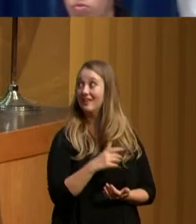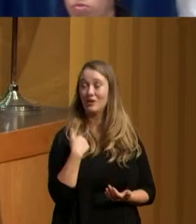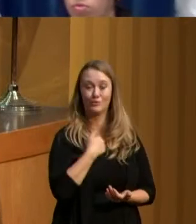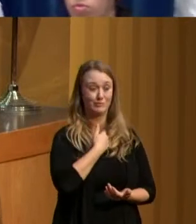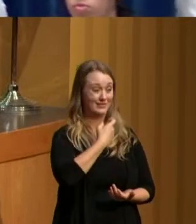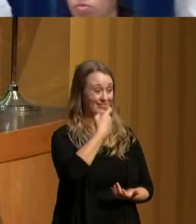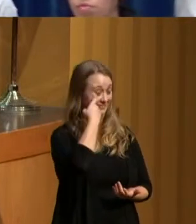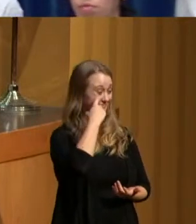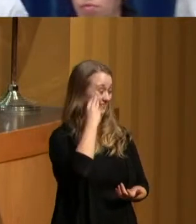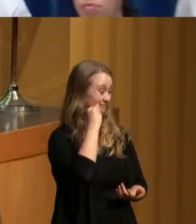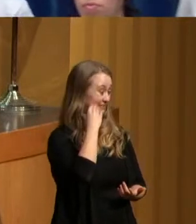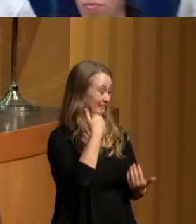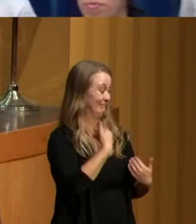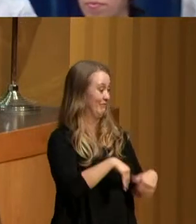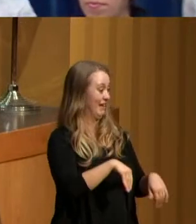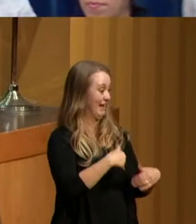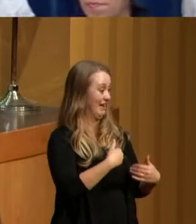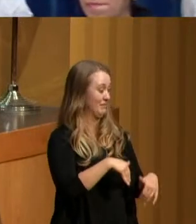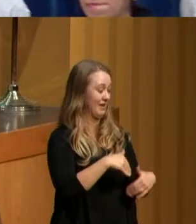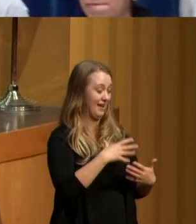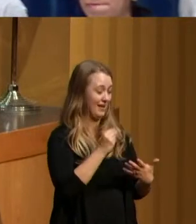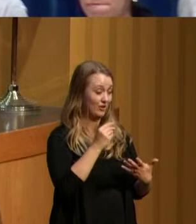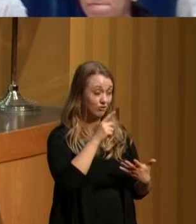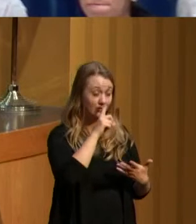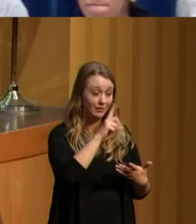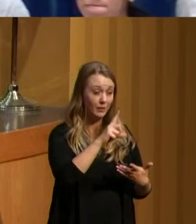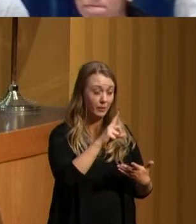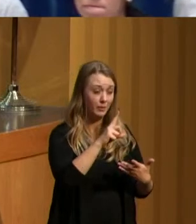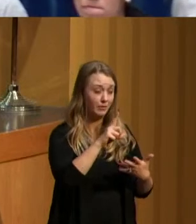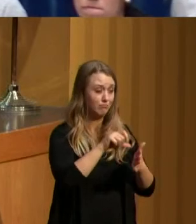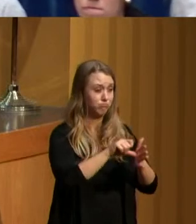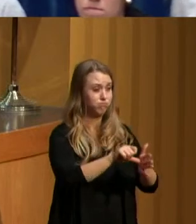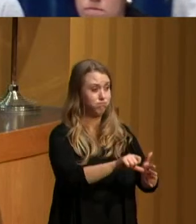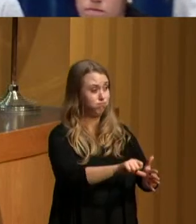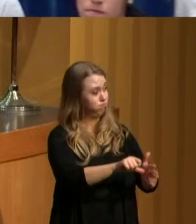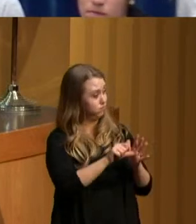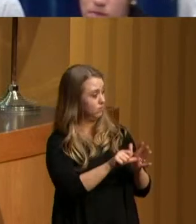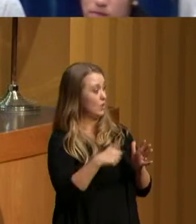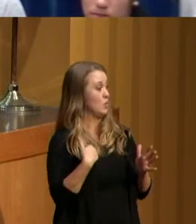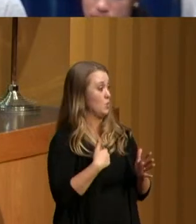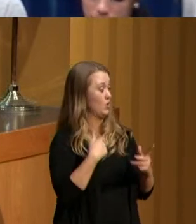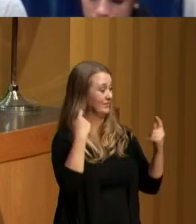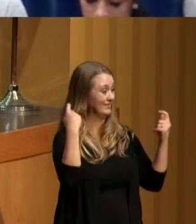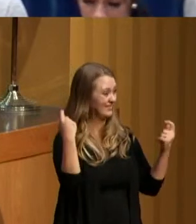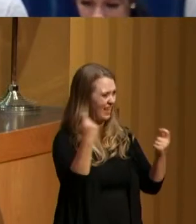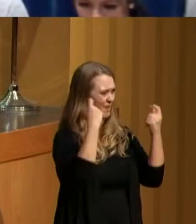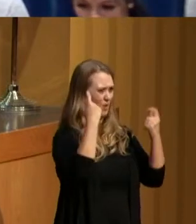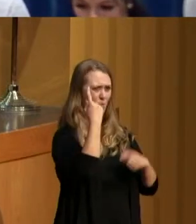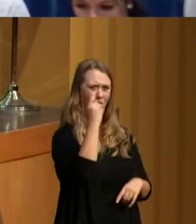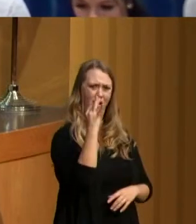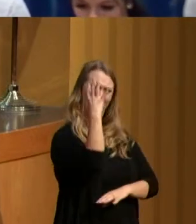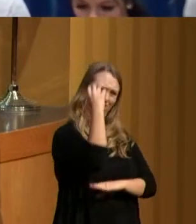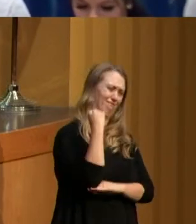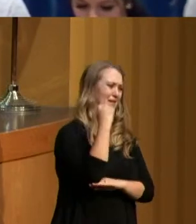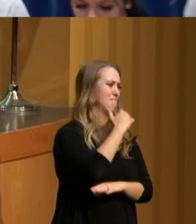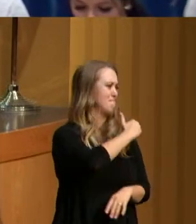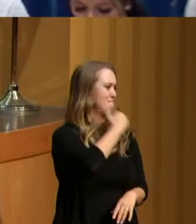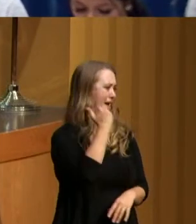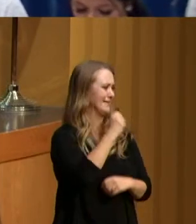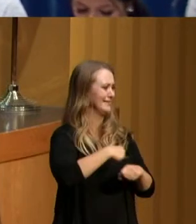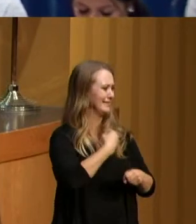and how crazy it is, even crazier that we're celebrating probably one of the greatest years in PC athletics